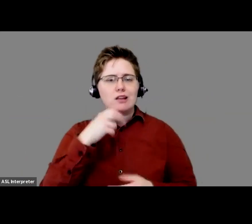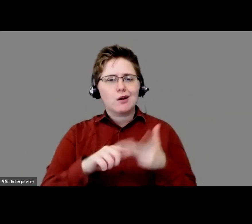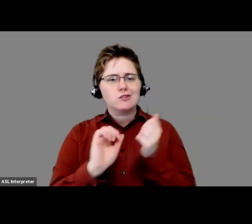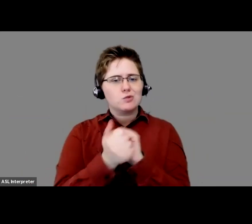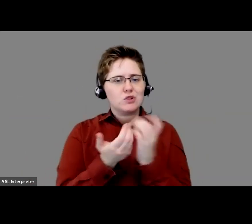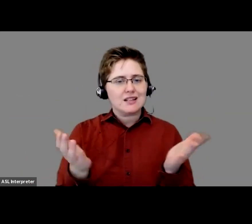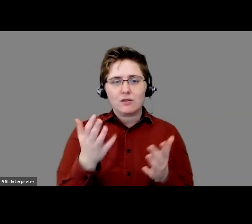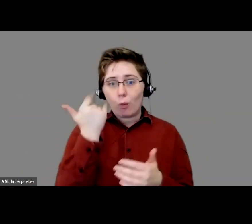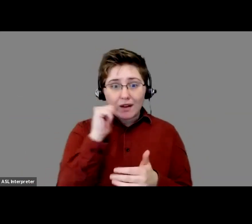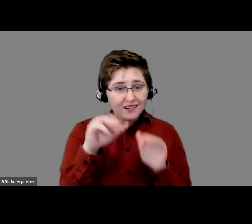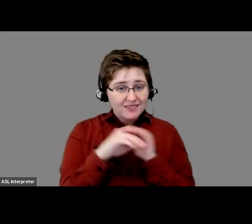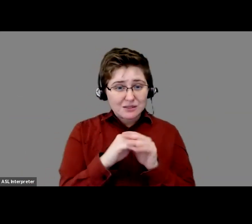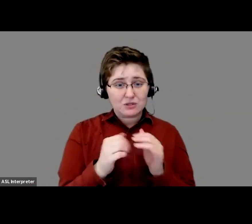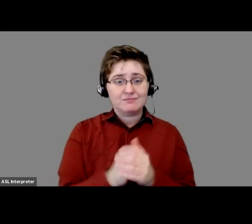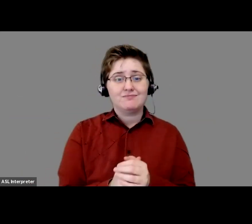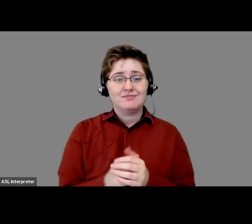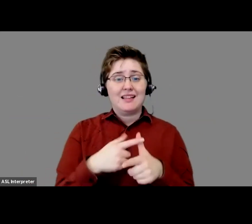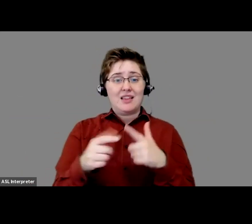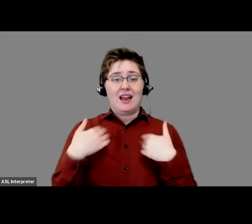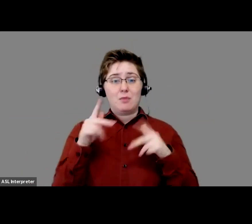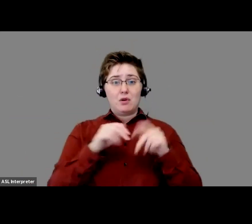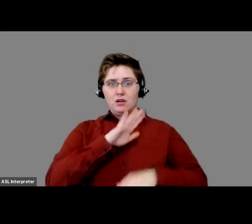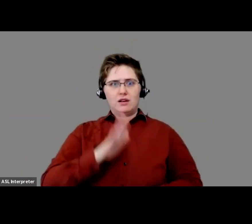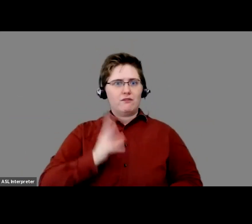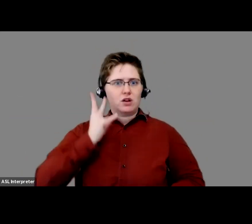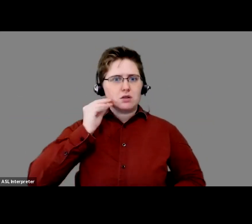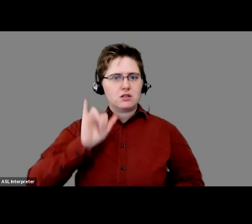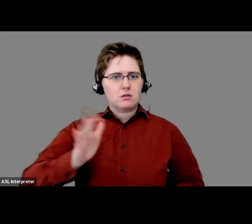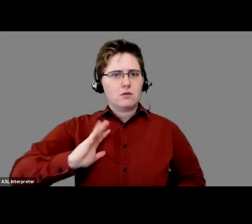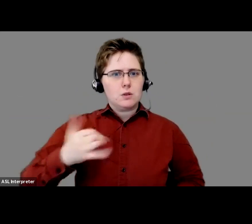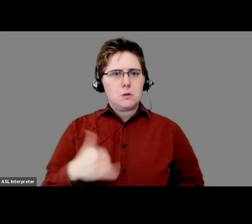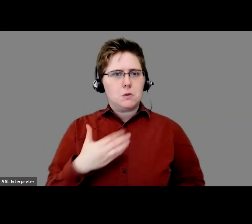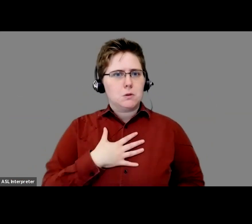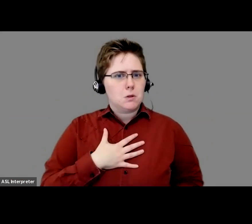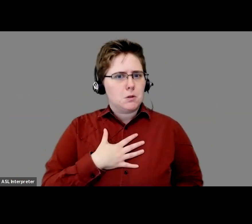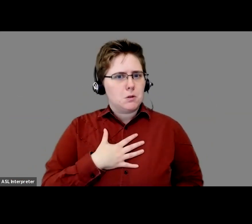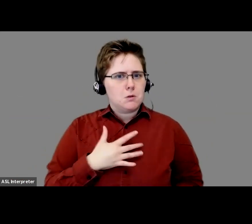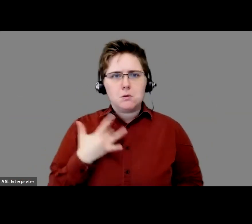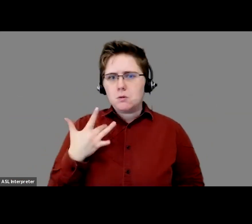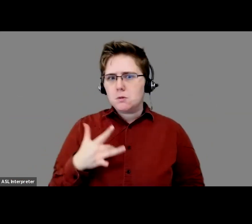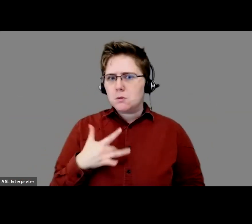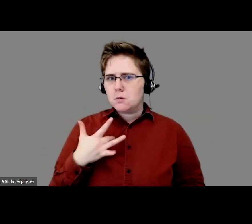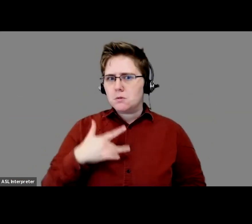aren't accessible. And then you have people who have never dealt with that, who are now feeling